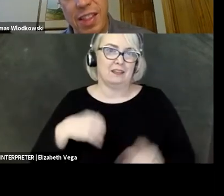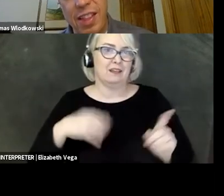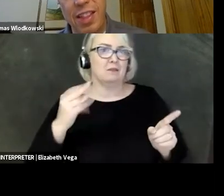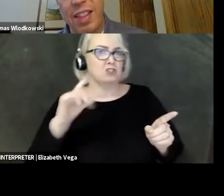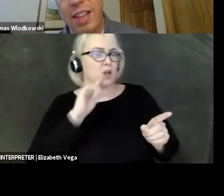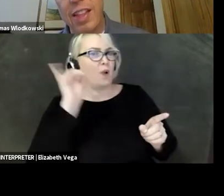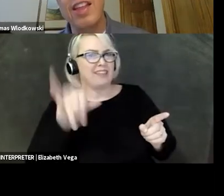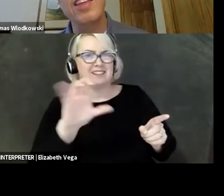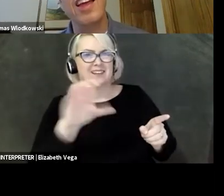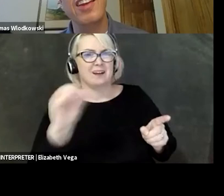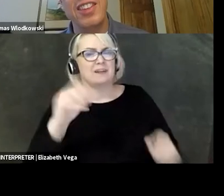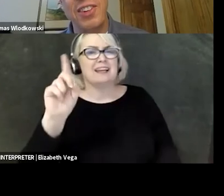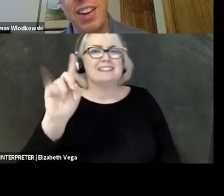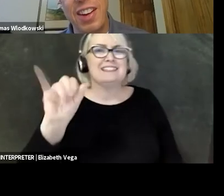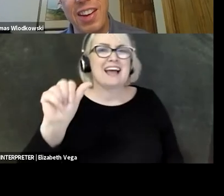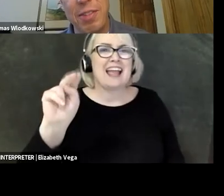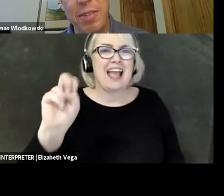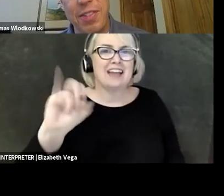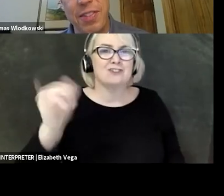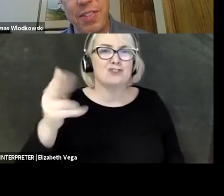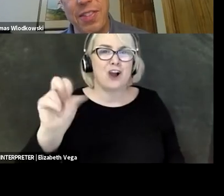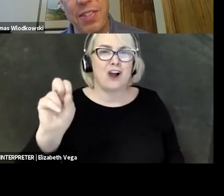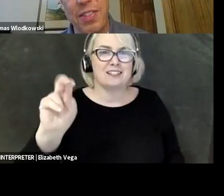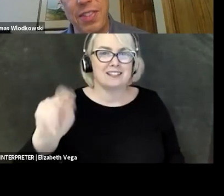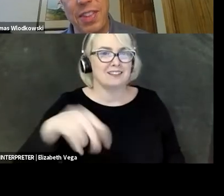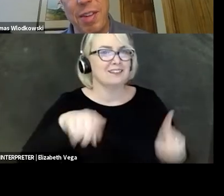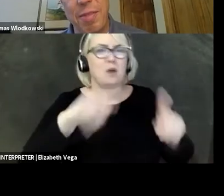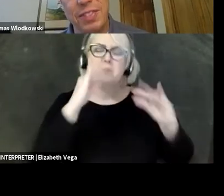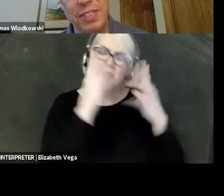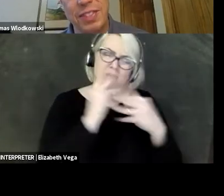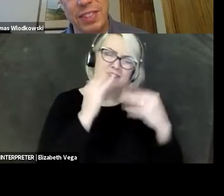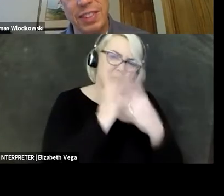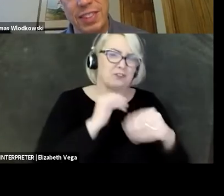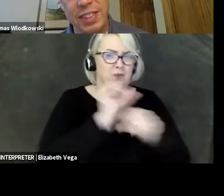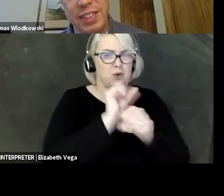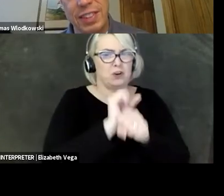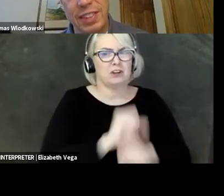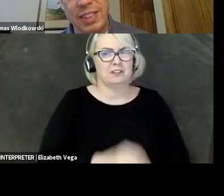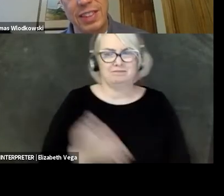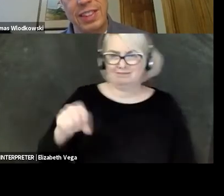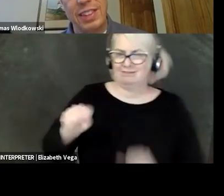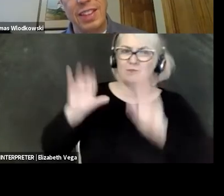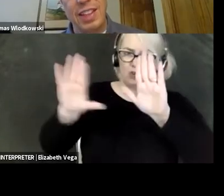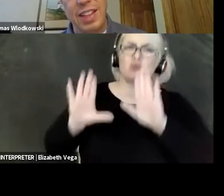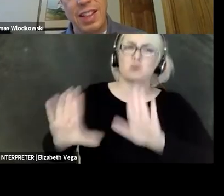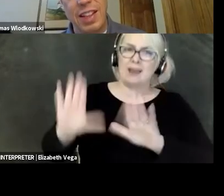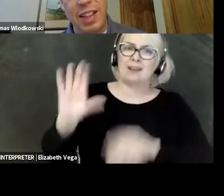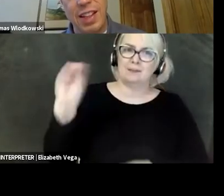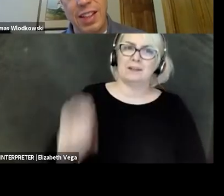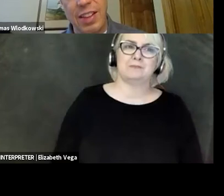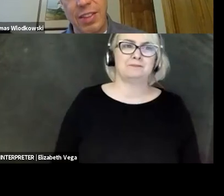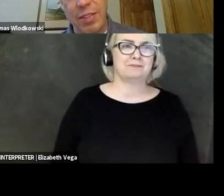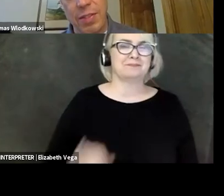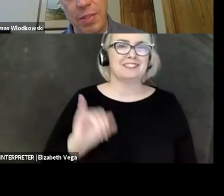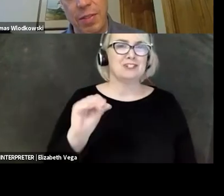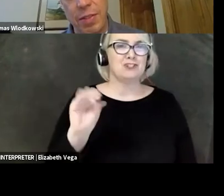fantastic. Diane Johnson, I love her. Yeah, Diane. Great, beautiful, beautiful, beautiful work. Yeah, so they're, they're a great outfit. All right. Another question